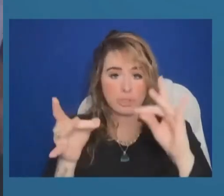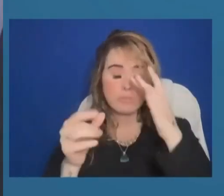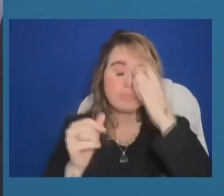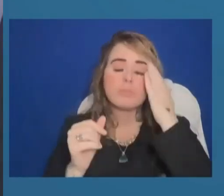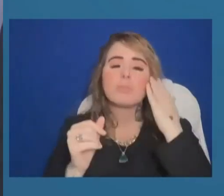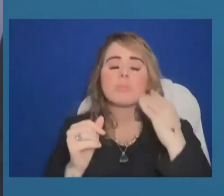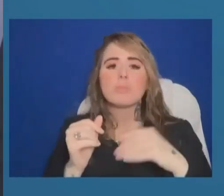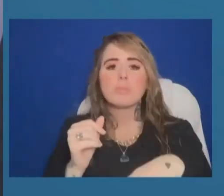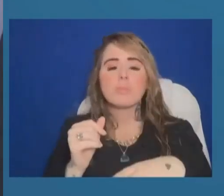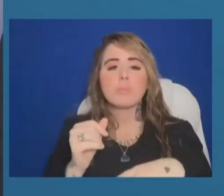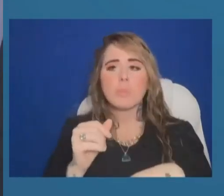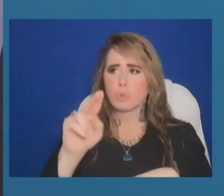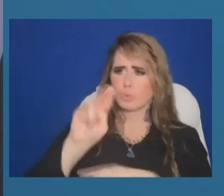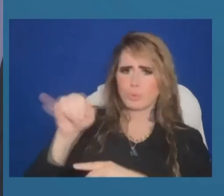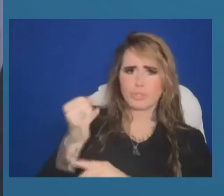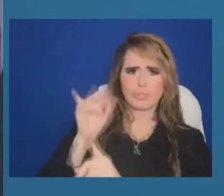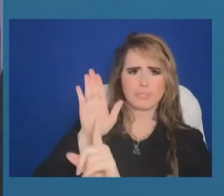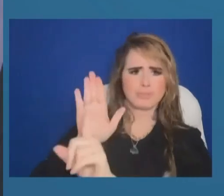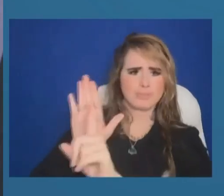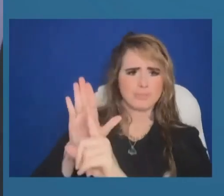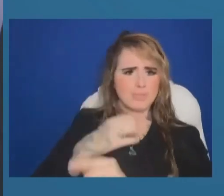will of New Jersey.